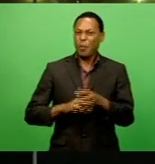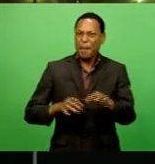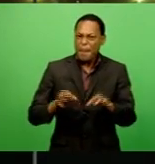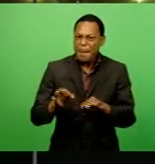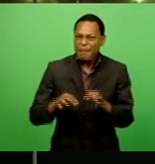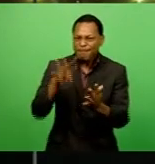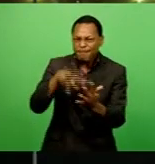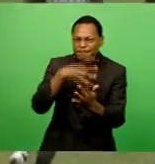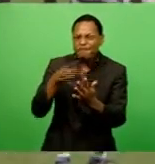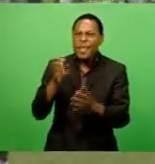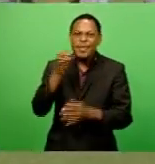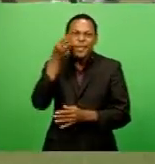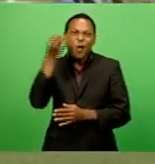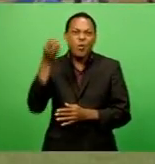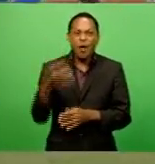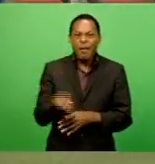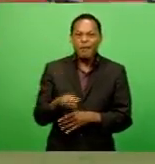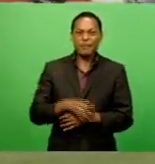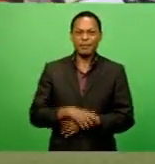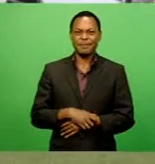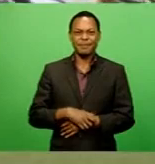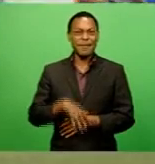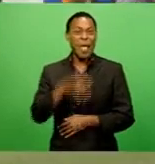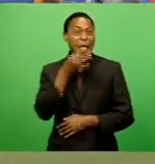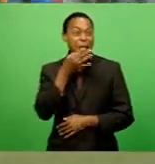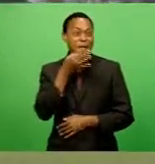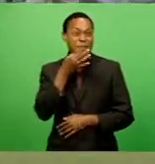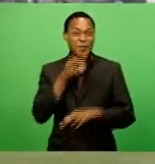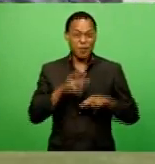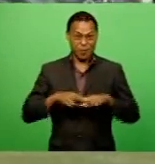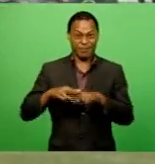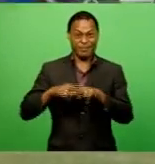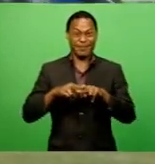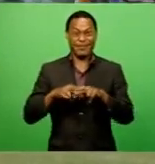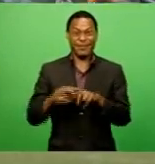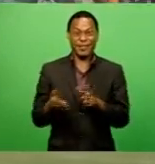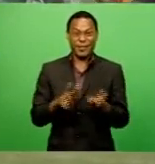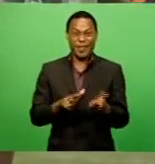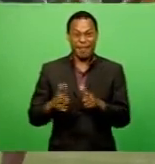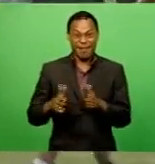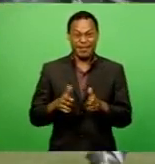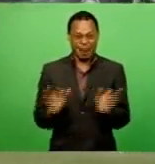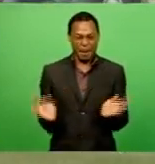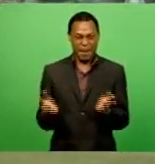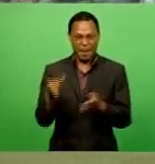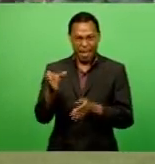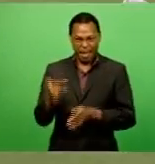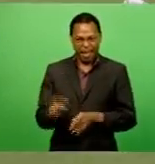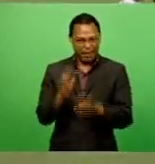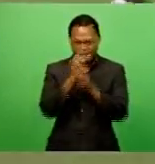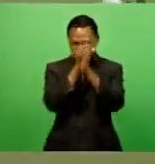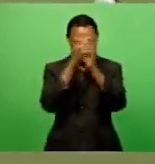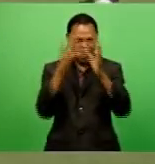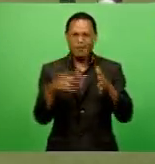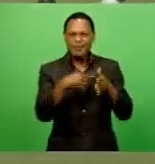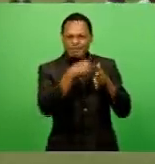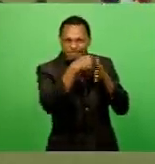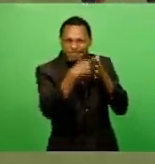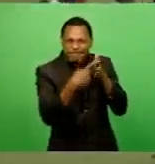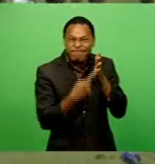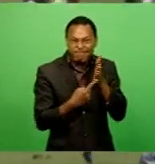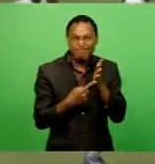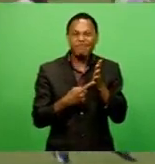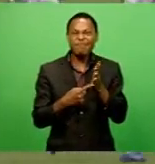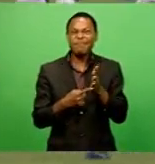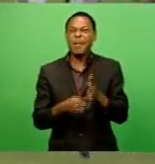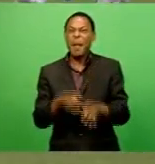in Singapore. A few of the Fiji Sevens players like Jerry Tuai, Napoleoni Ratu and police